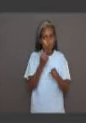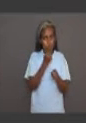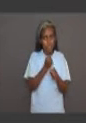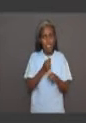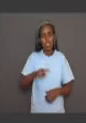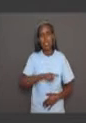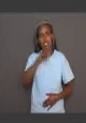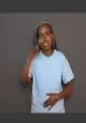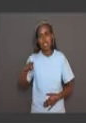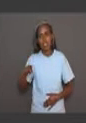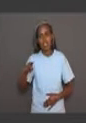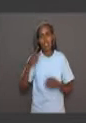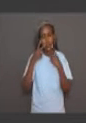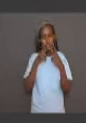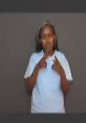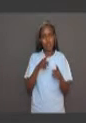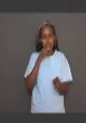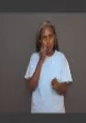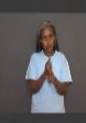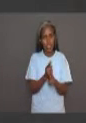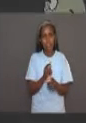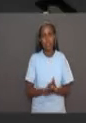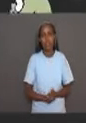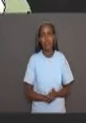construct the curve to see if you were correct.